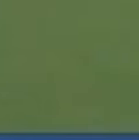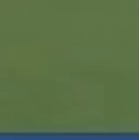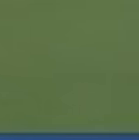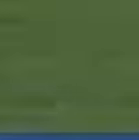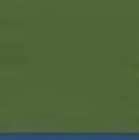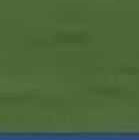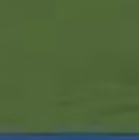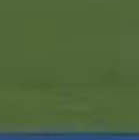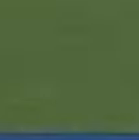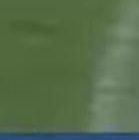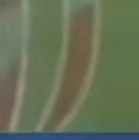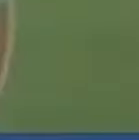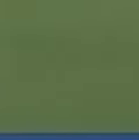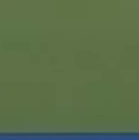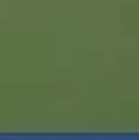Adema,